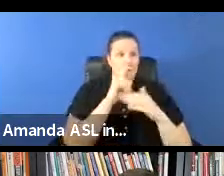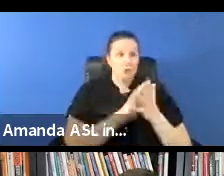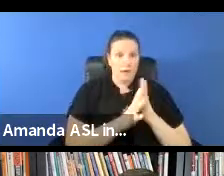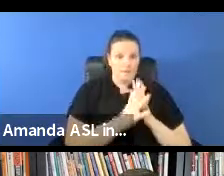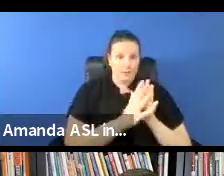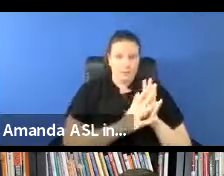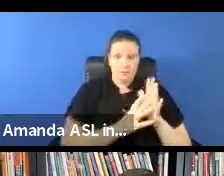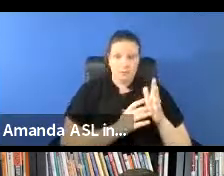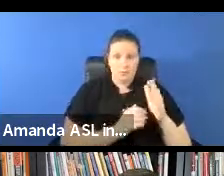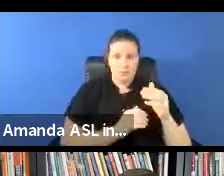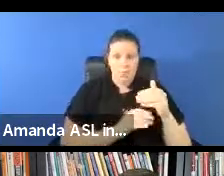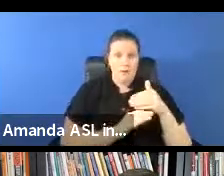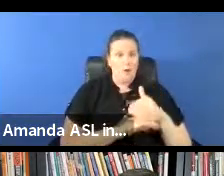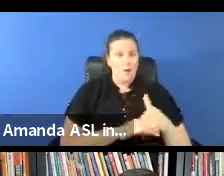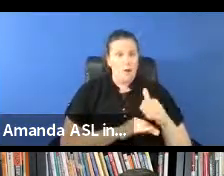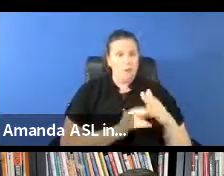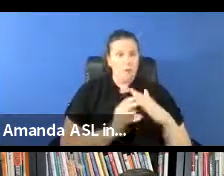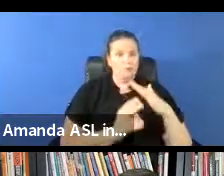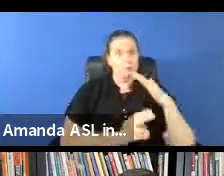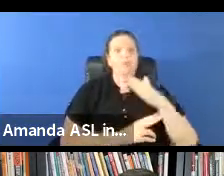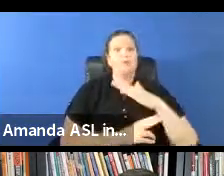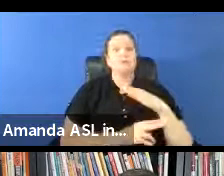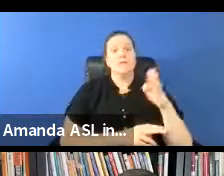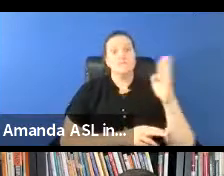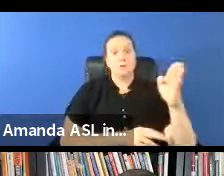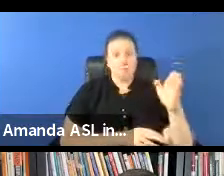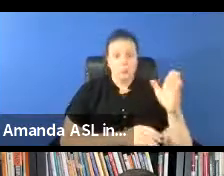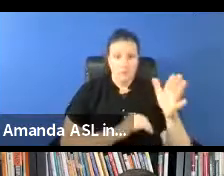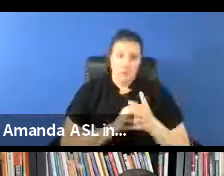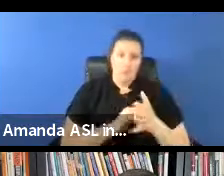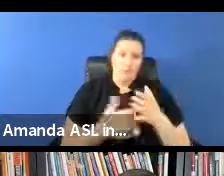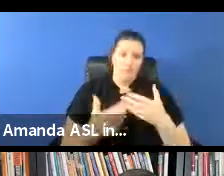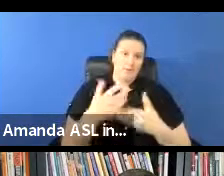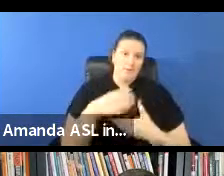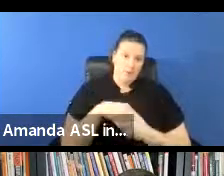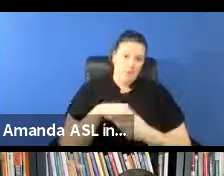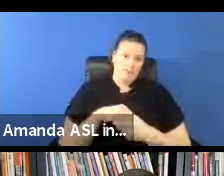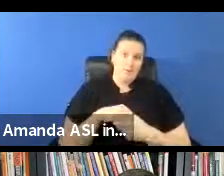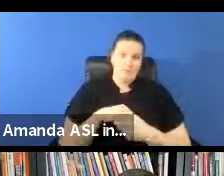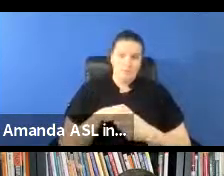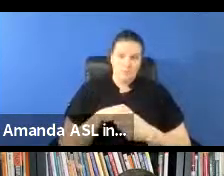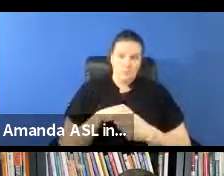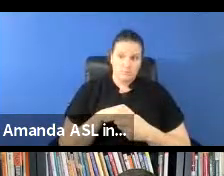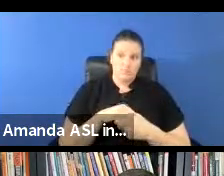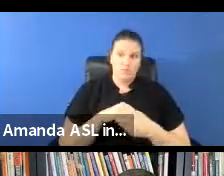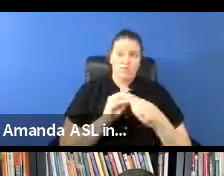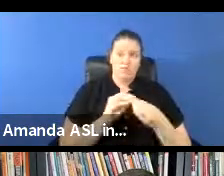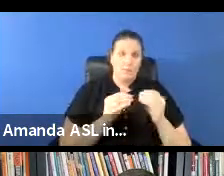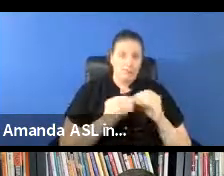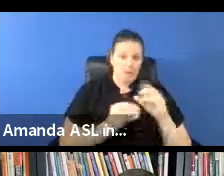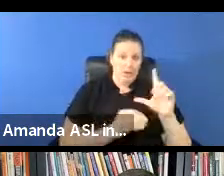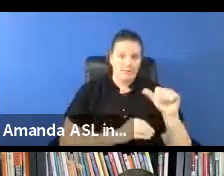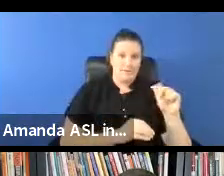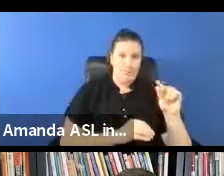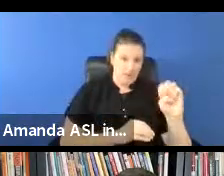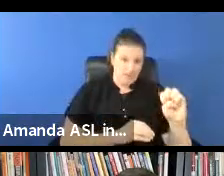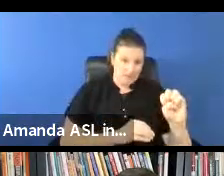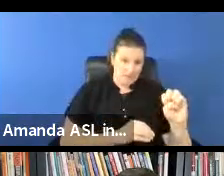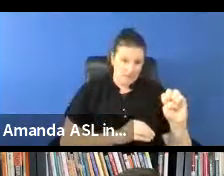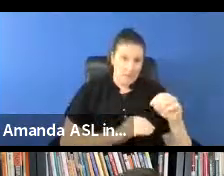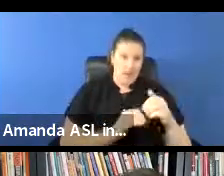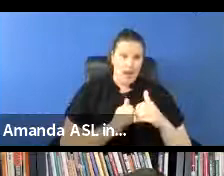to going across this bridge in the future, it will get factored into the number of lanes and